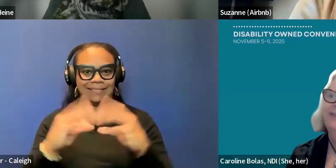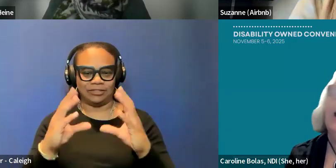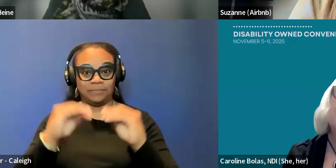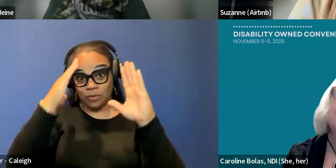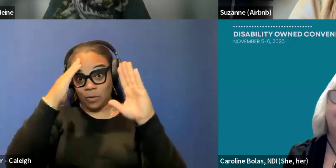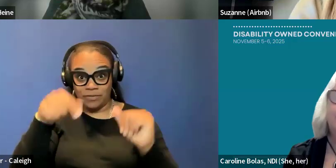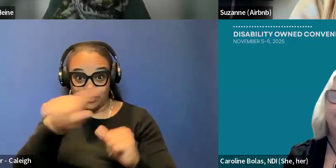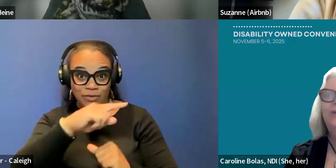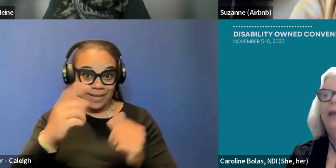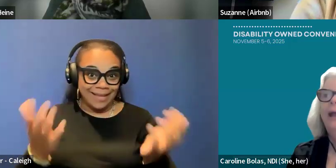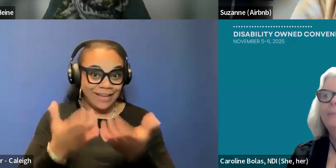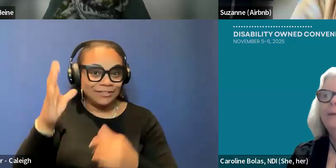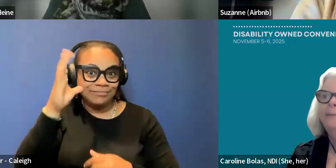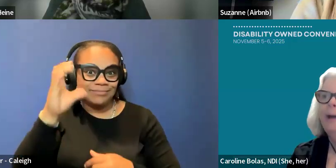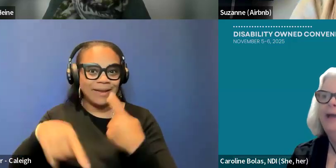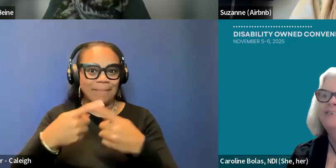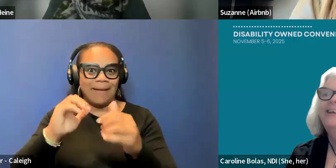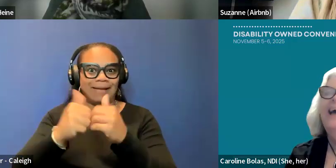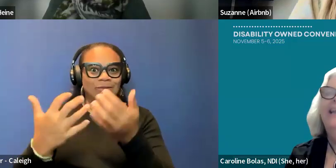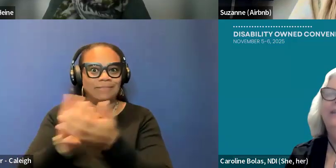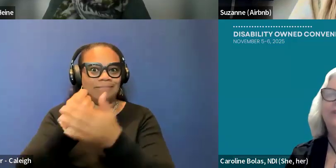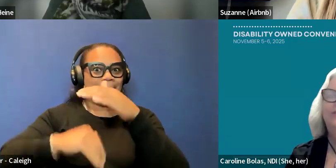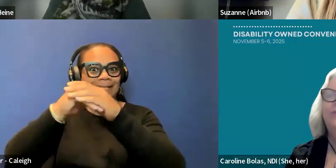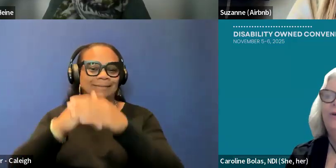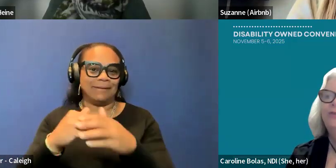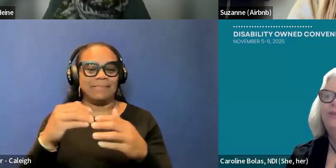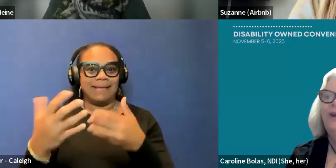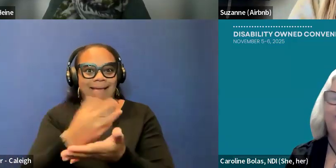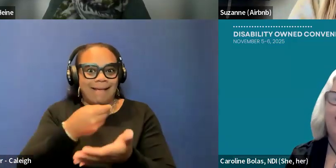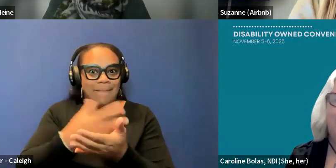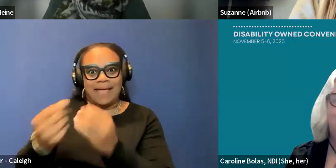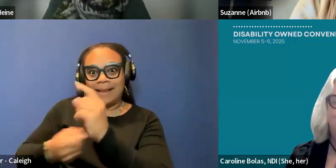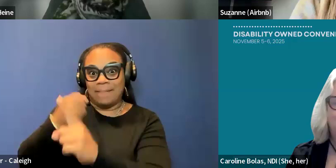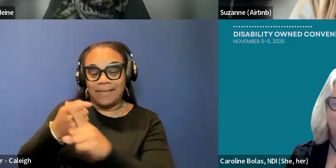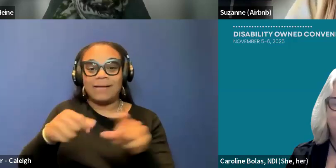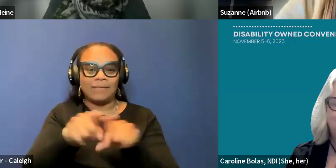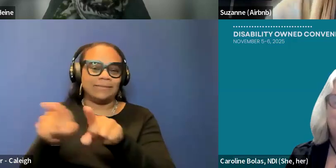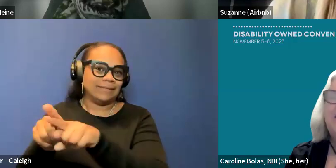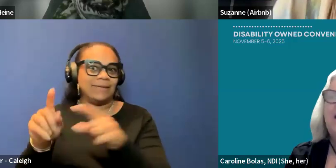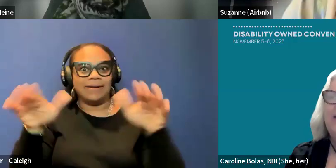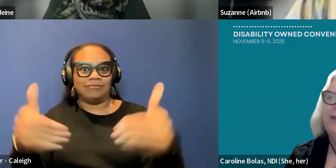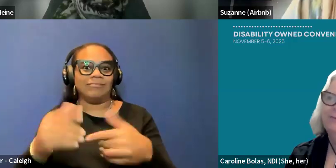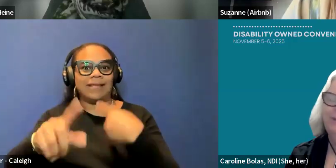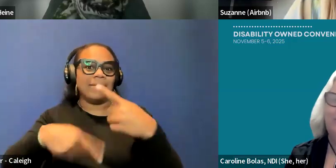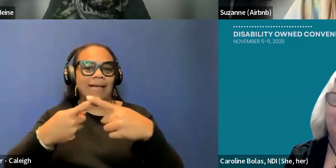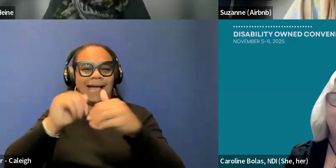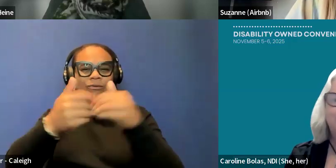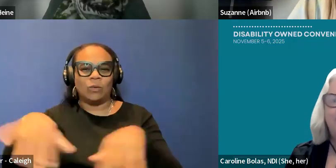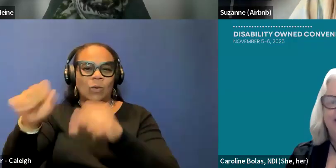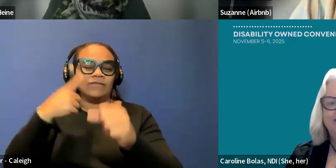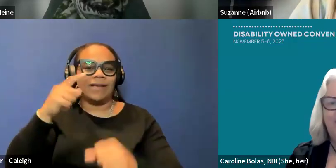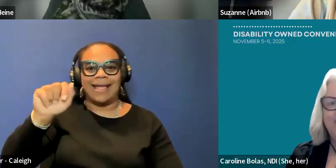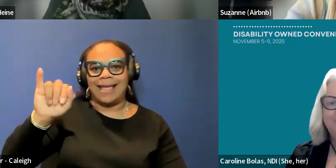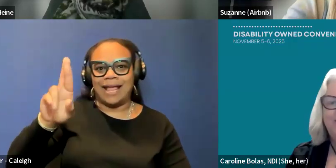here to hear about maximizing your income and impact, and introduction to hosting on Airbnb. I'm Caroline